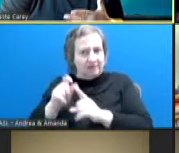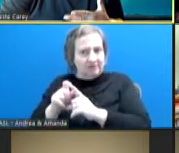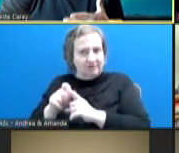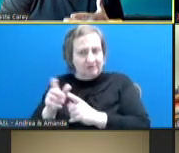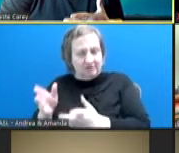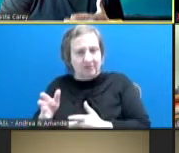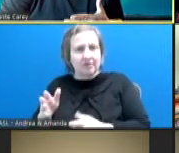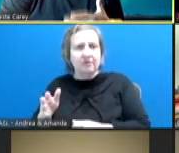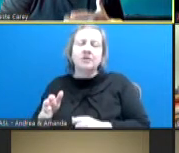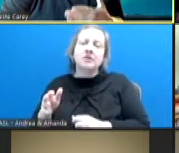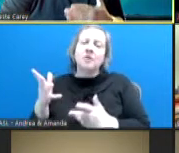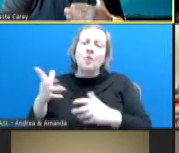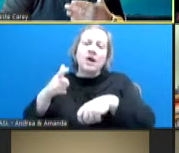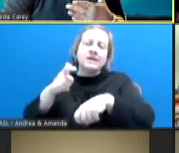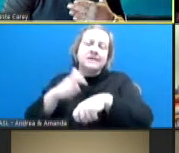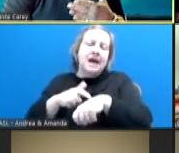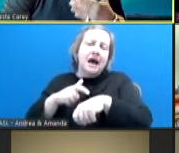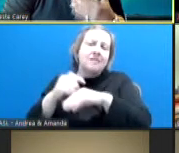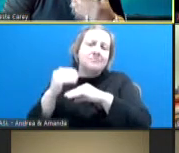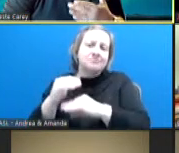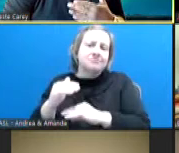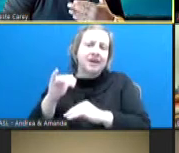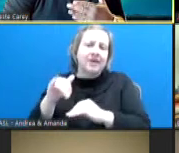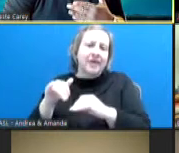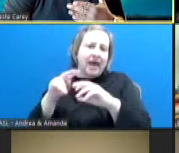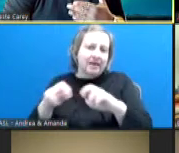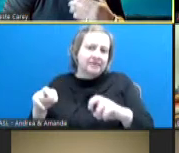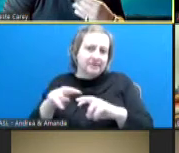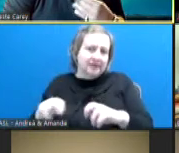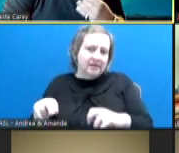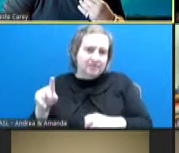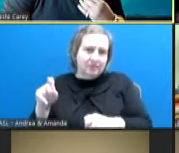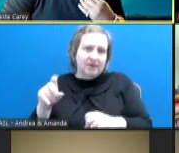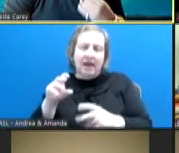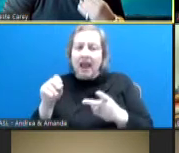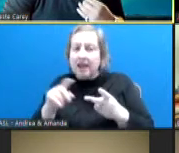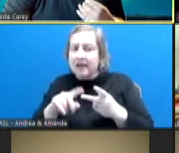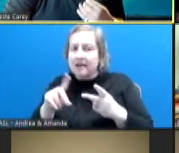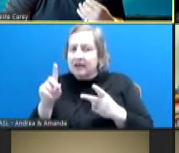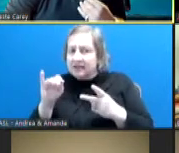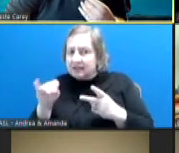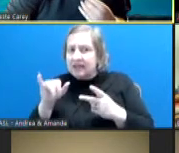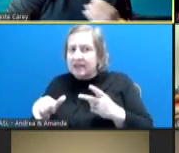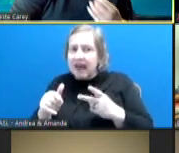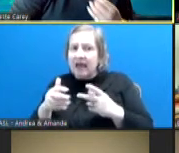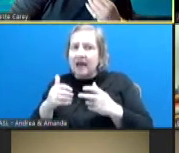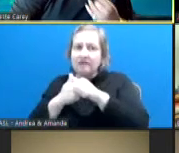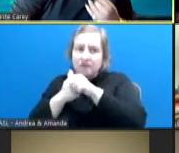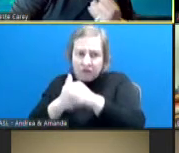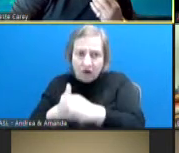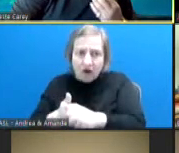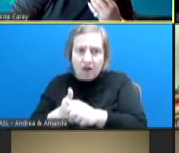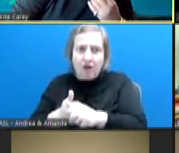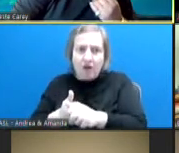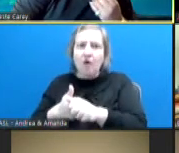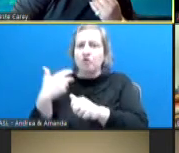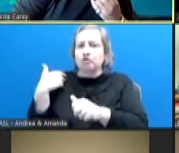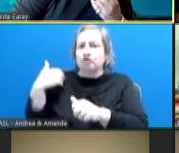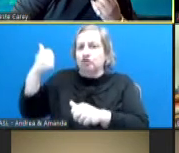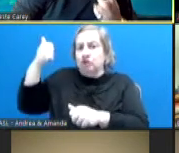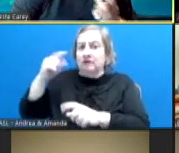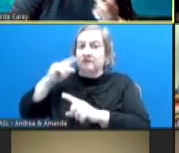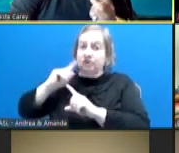the time frame of this assessment? And did it coincide with the chief's